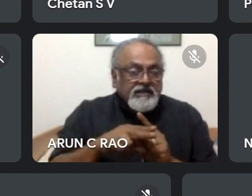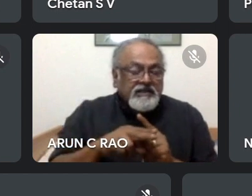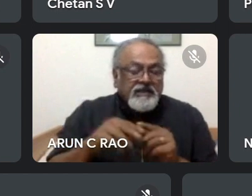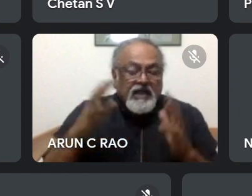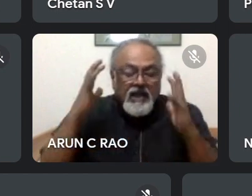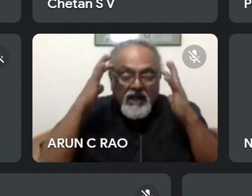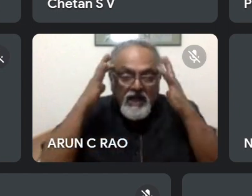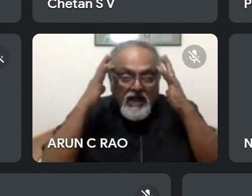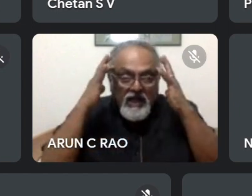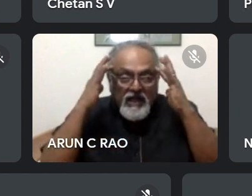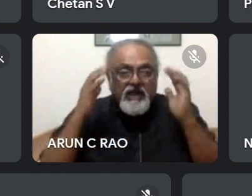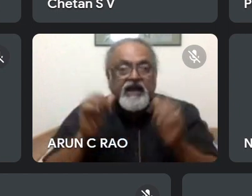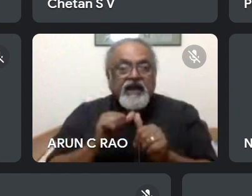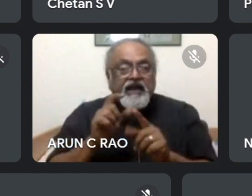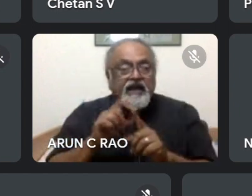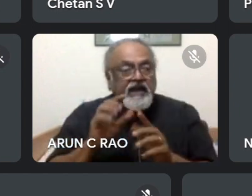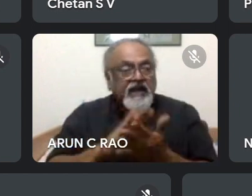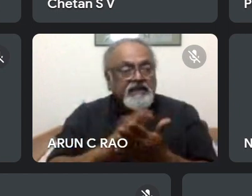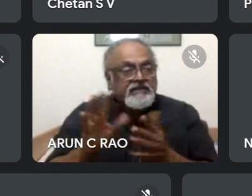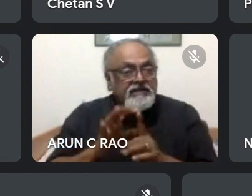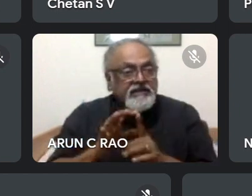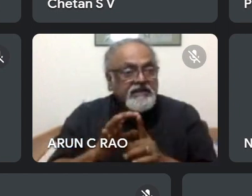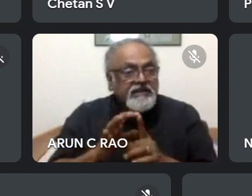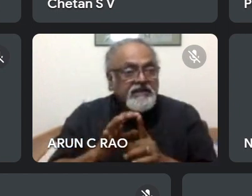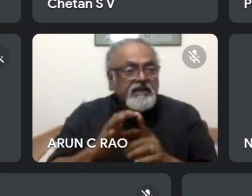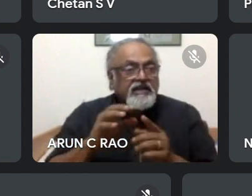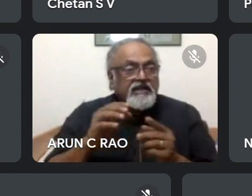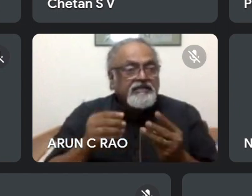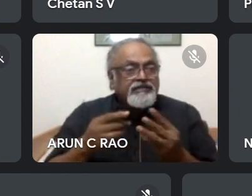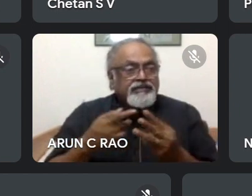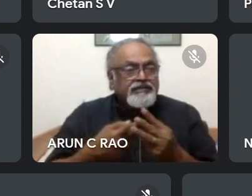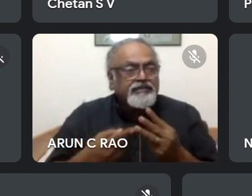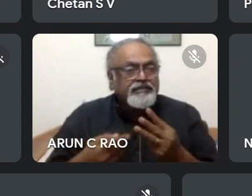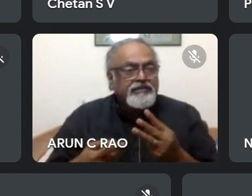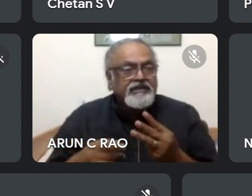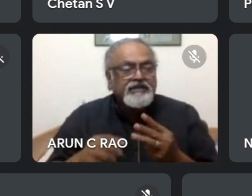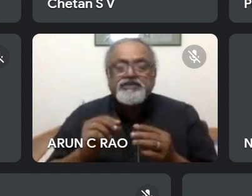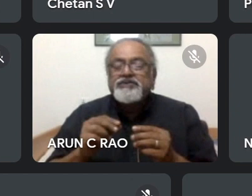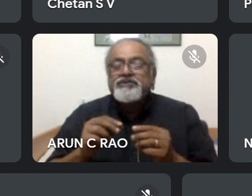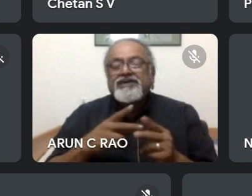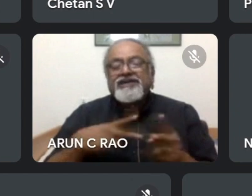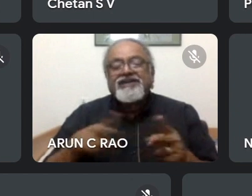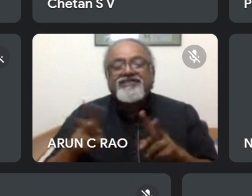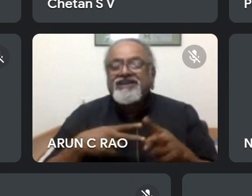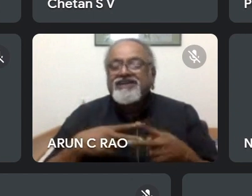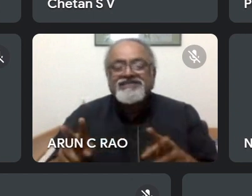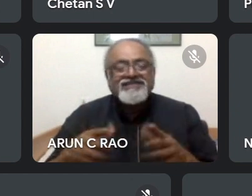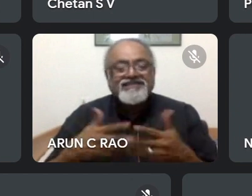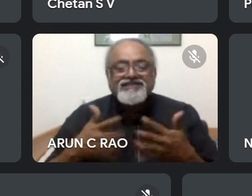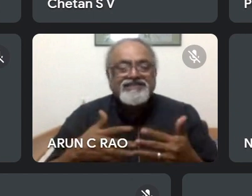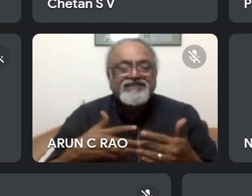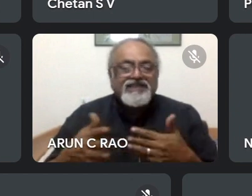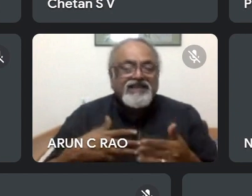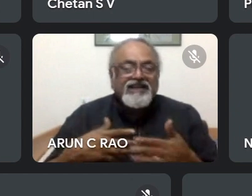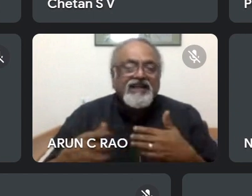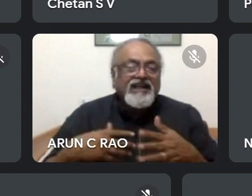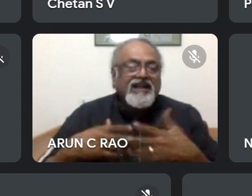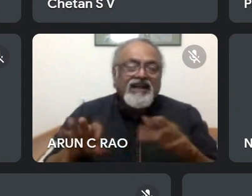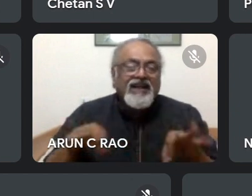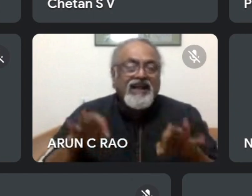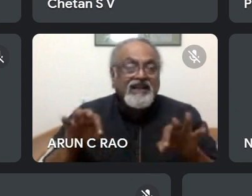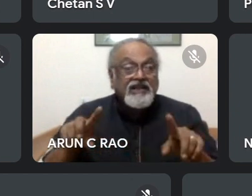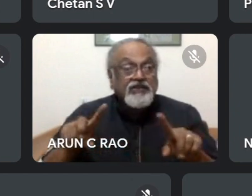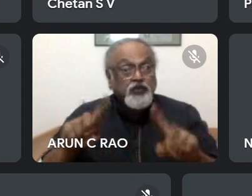anxiety, ADHD. I'm like, it doesn't make any difference. It's nothing changes really.